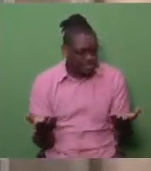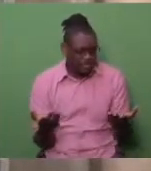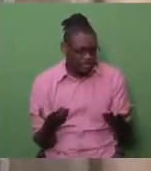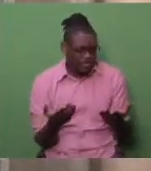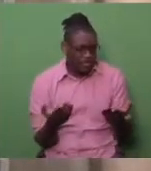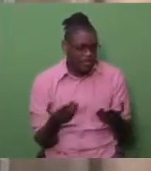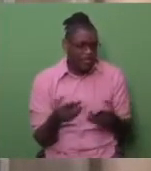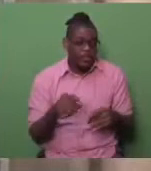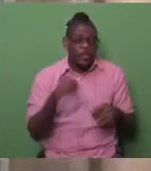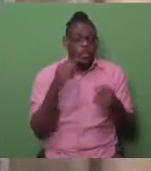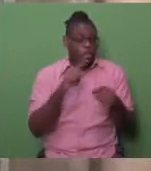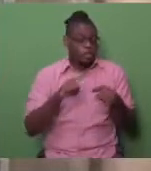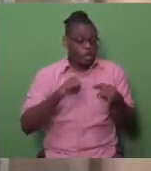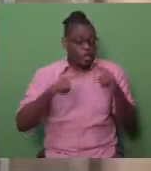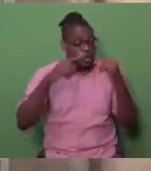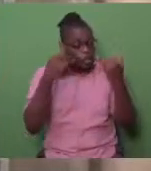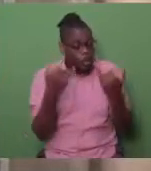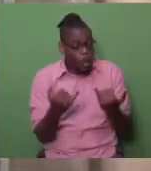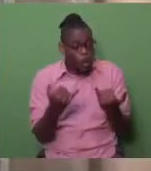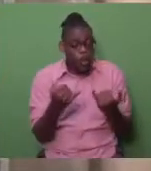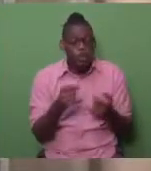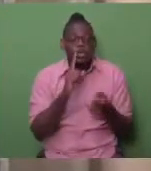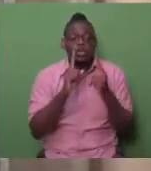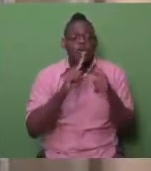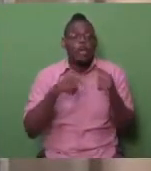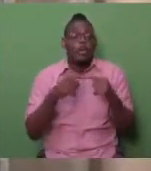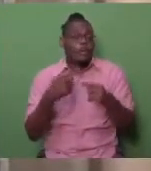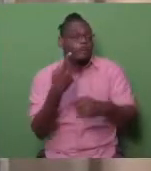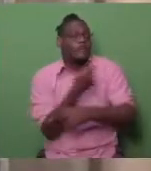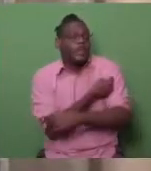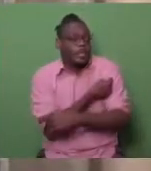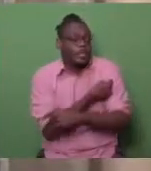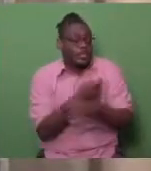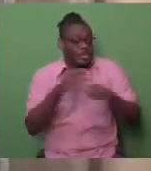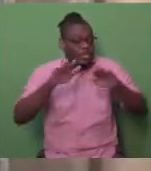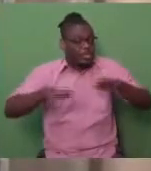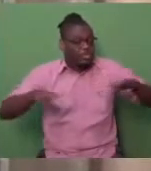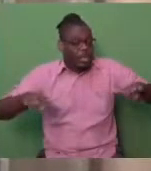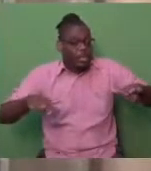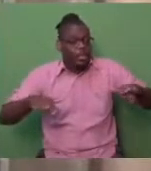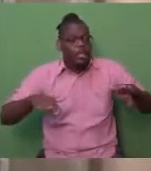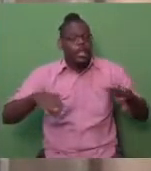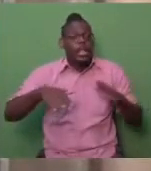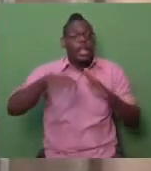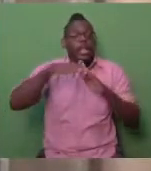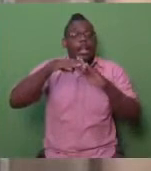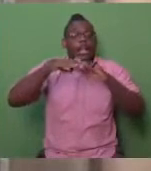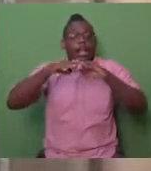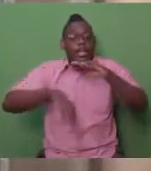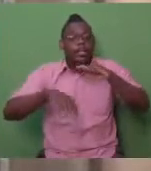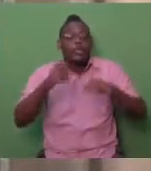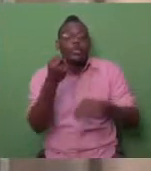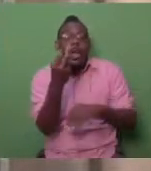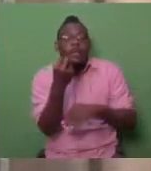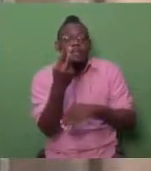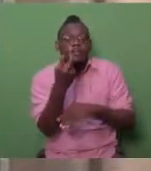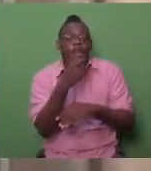vaccinate to operate benefits, because once again, children under 12 will be denied access because there's no vaccine and they will not be